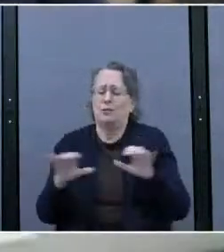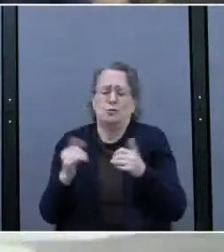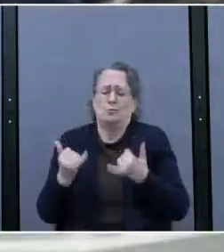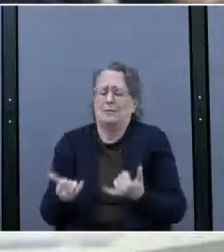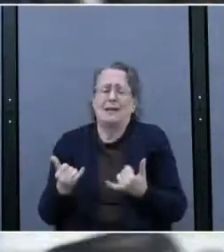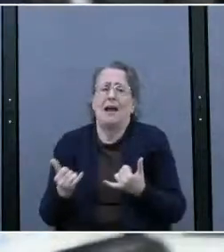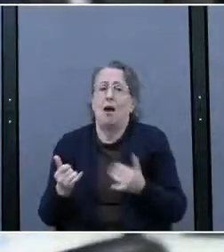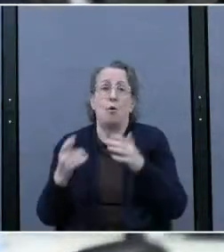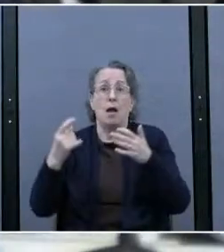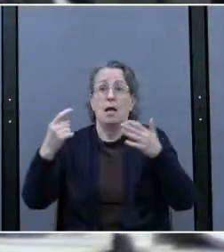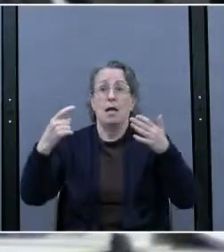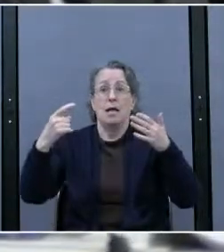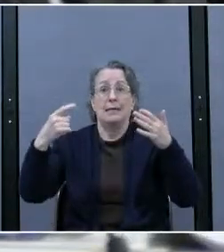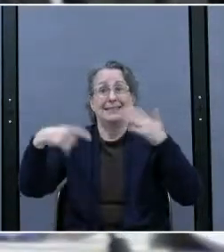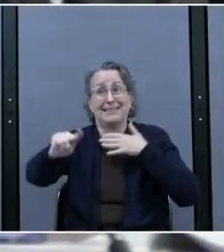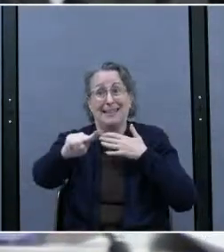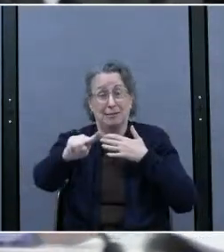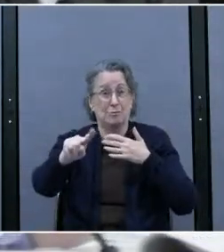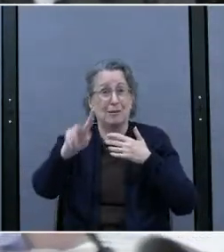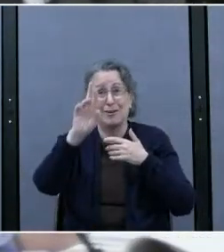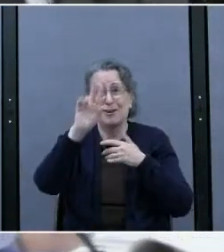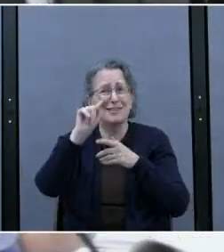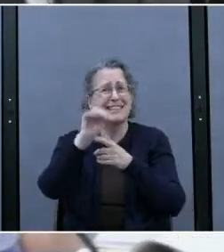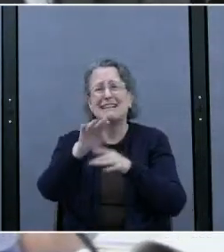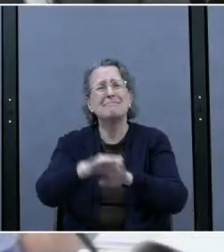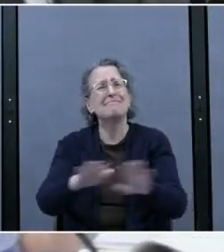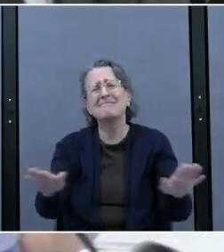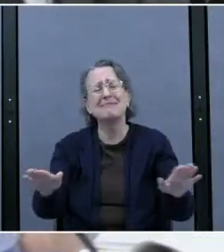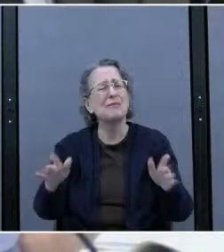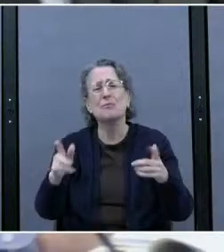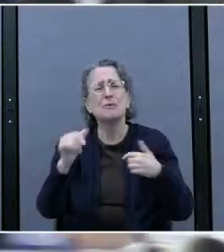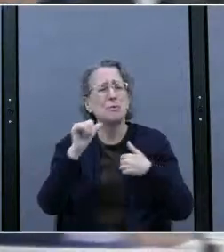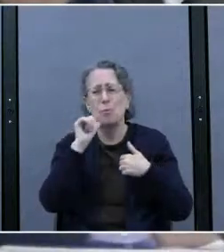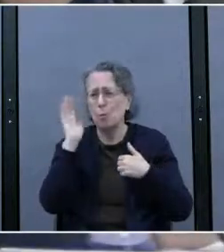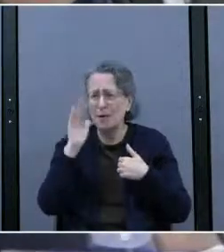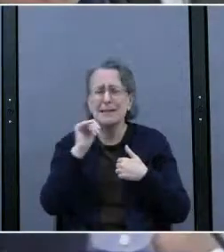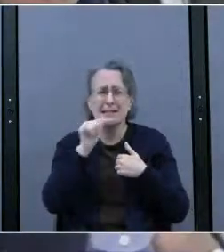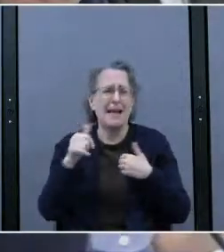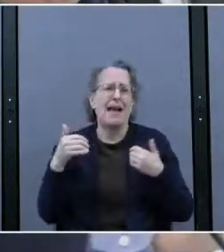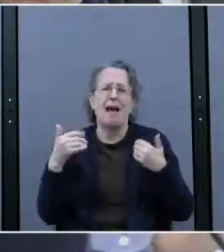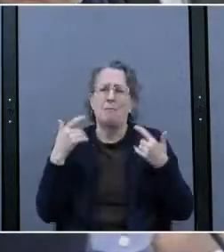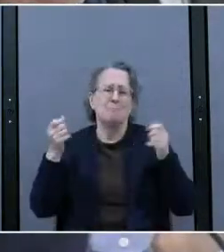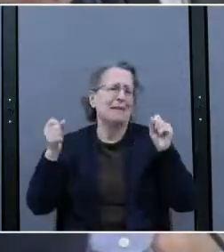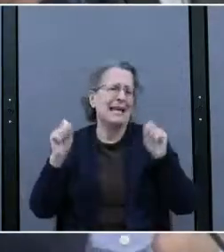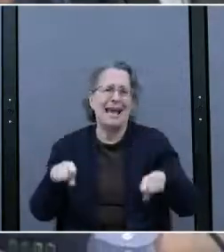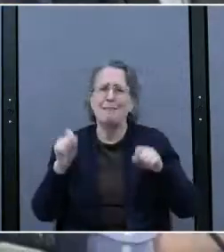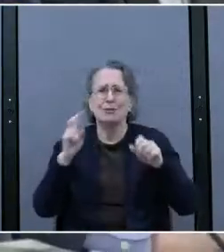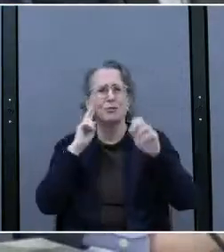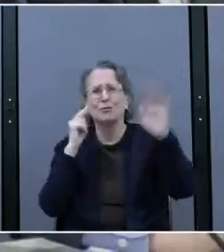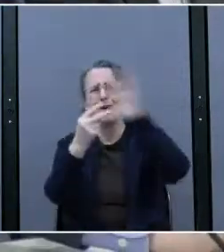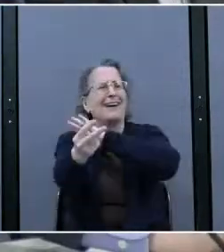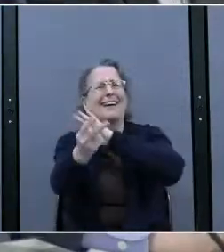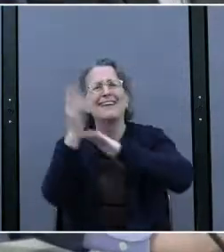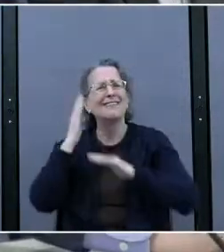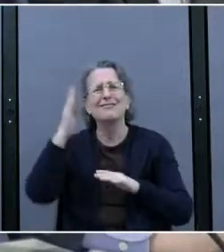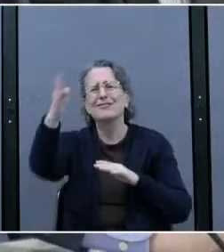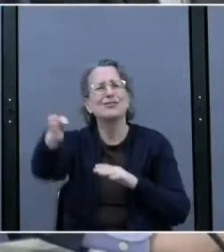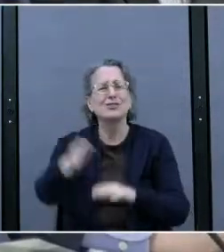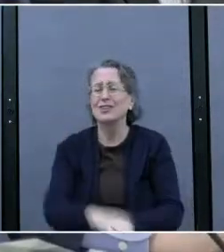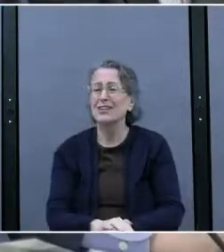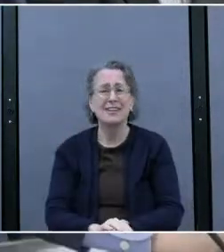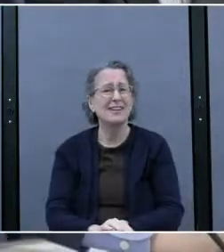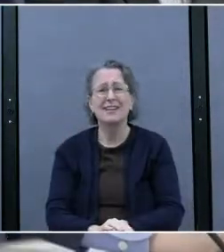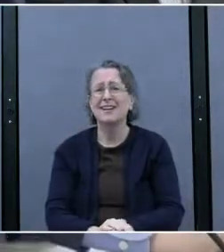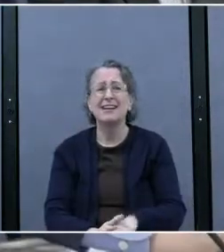next Saturday, to account for and to predict the future on what may or may not happen. Right. You know, this administration